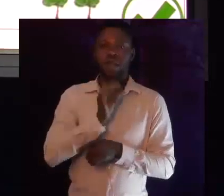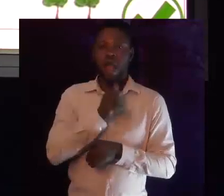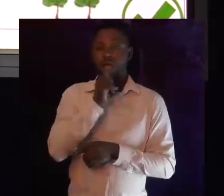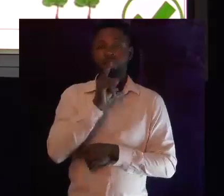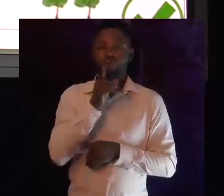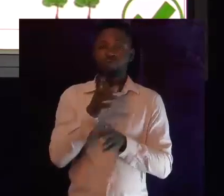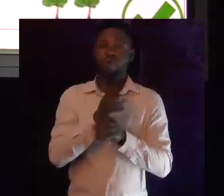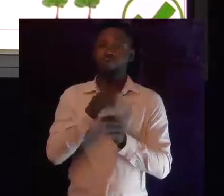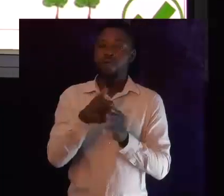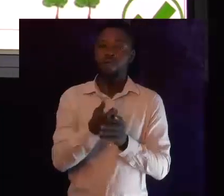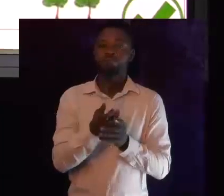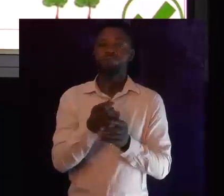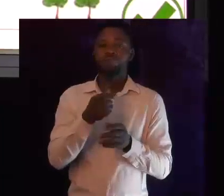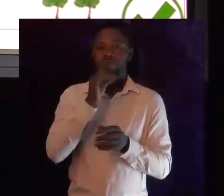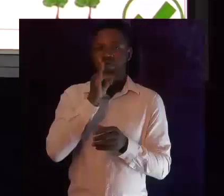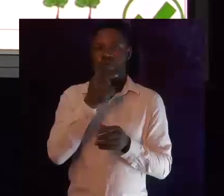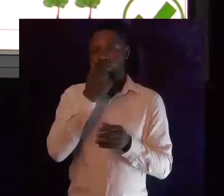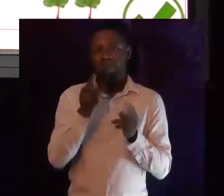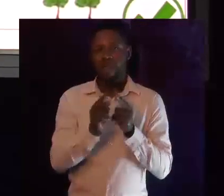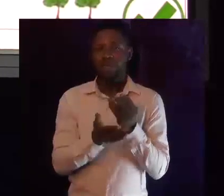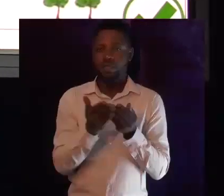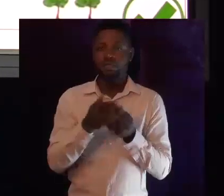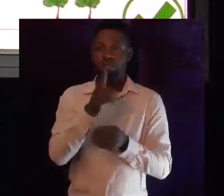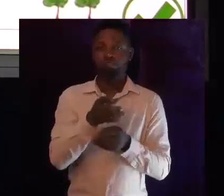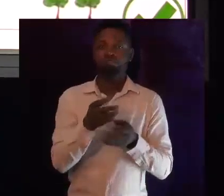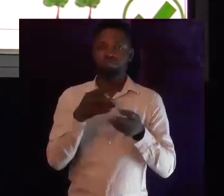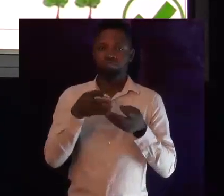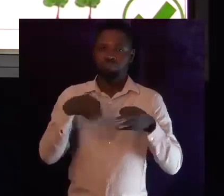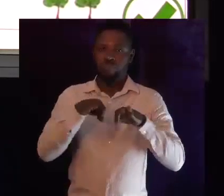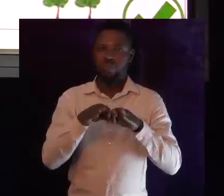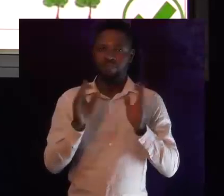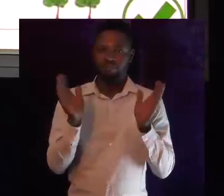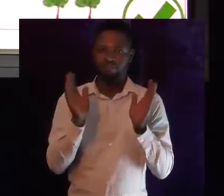sure you got all this because it's quite easy. And for that, you deserve a chair.